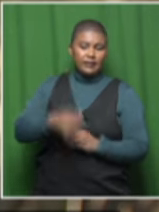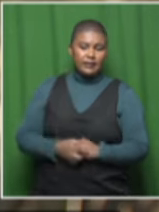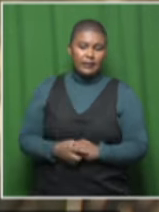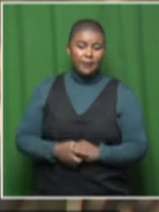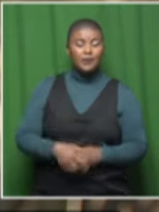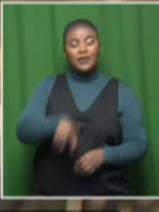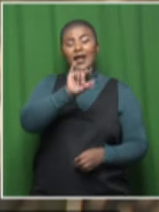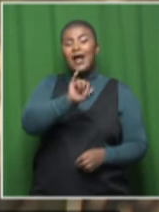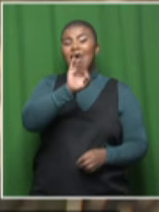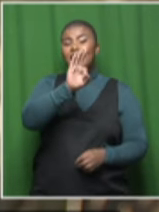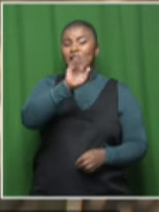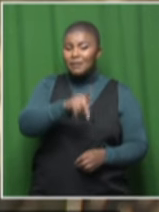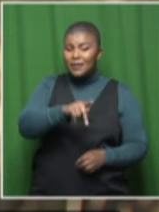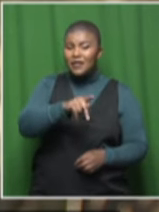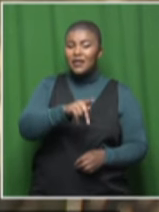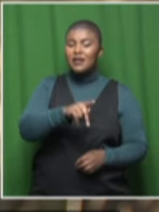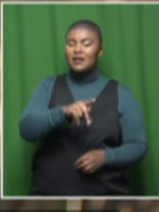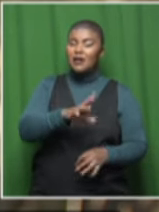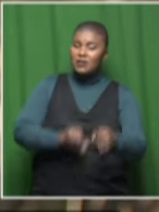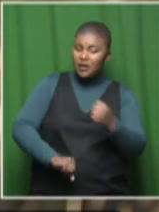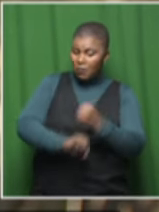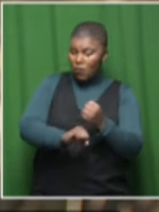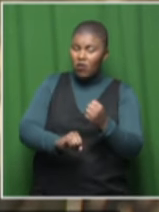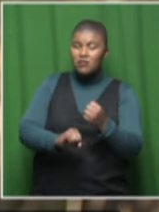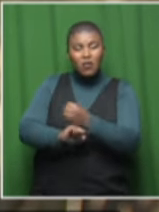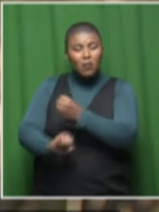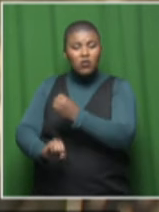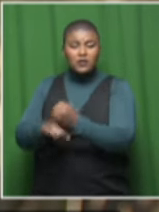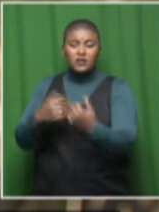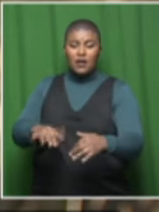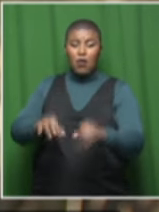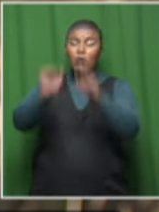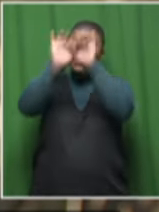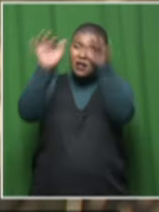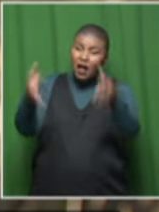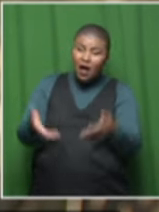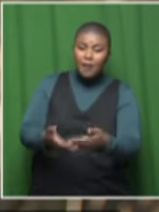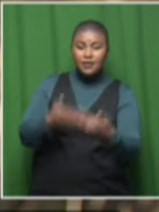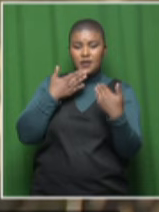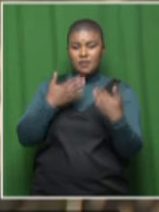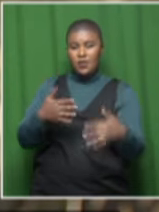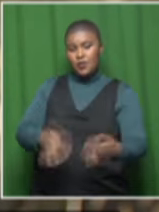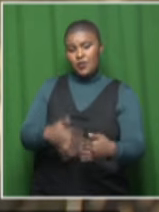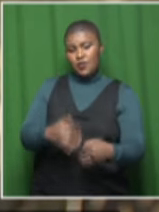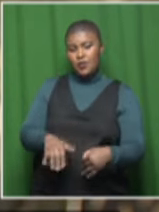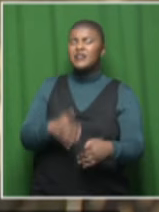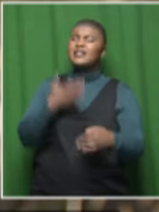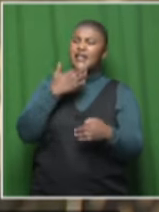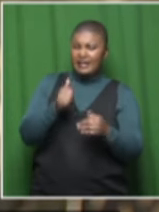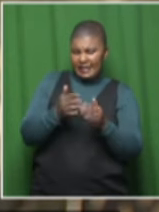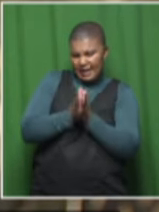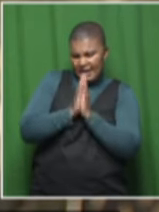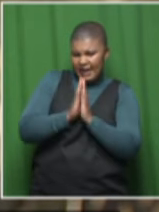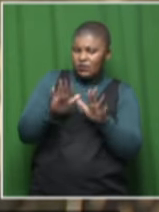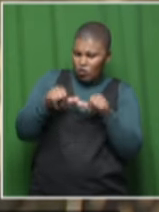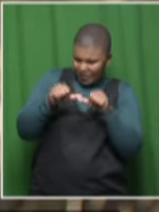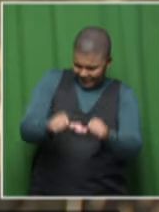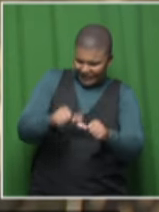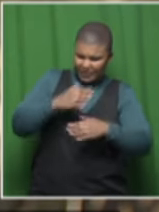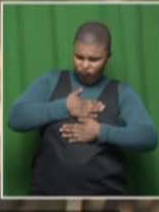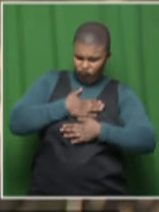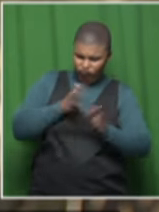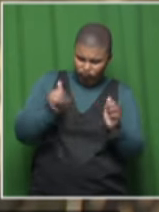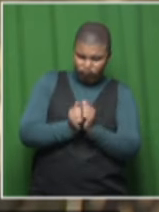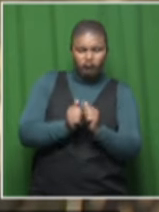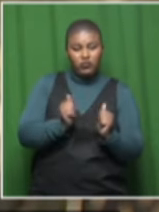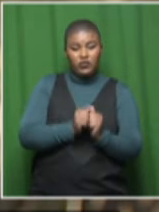zonke enkatha Freedom Party. Umhlaba wonke jikelele siyabonga kakhulu. Sicela ukuthi siphathane kahle sisazotshala inkosi yesizwe sethu